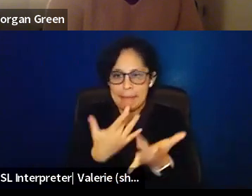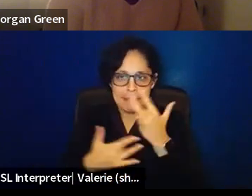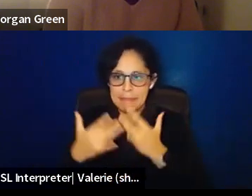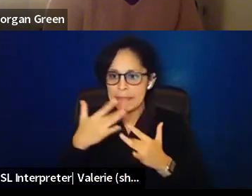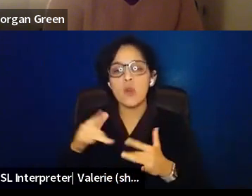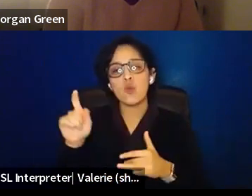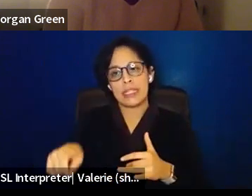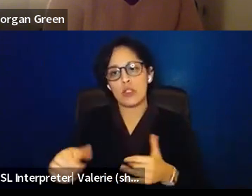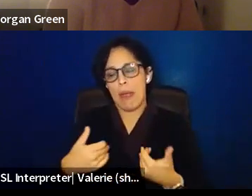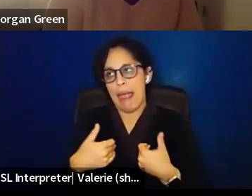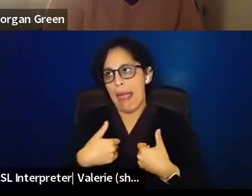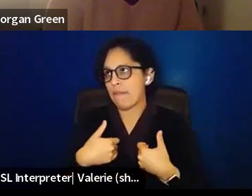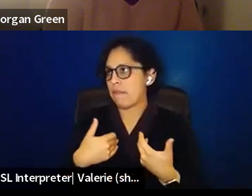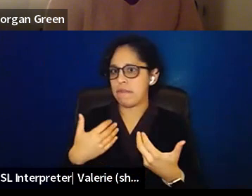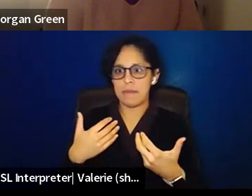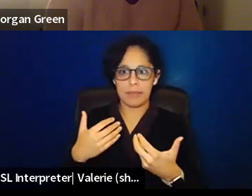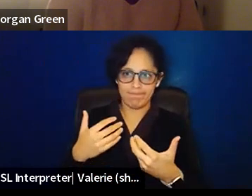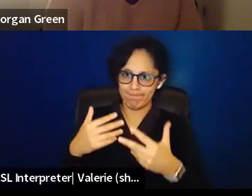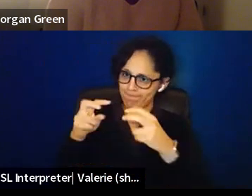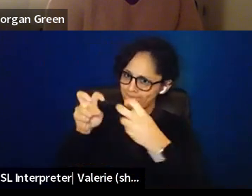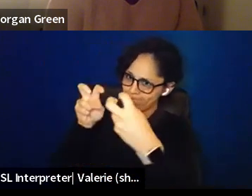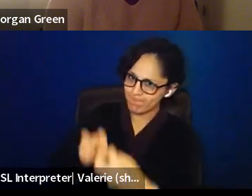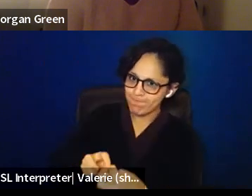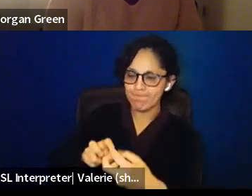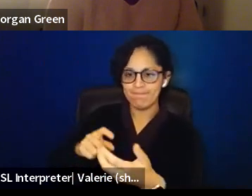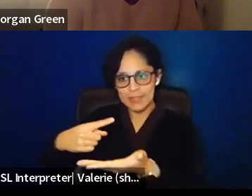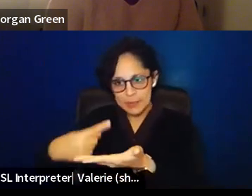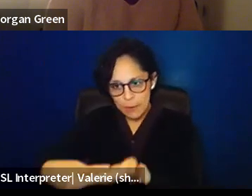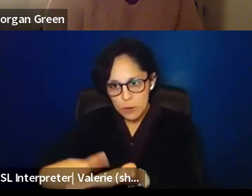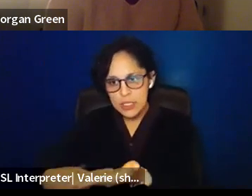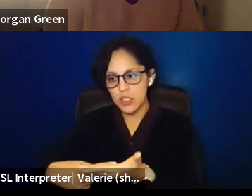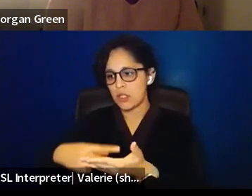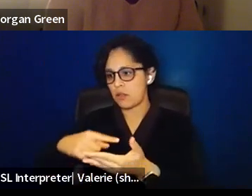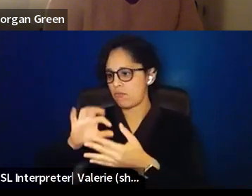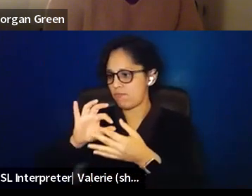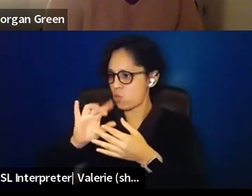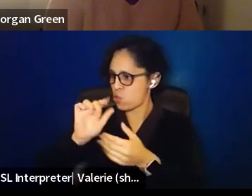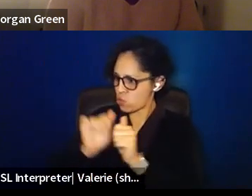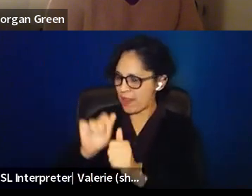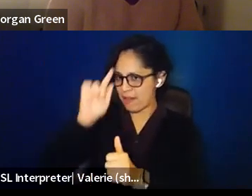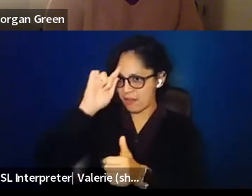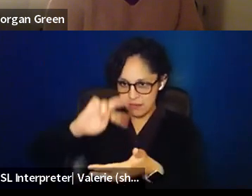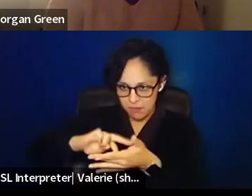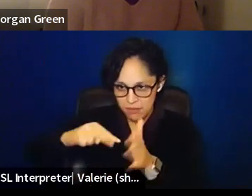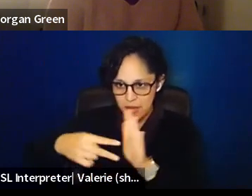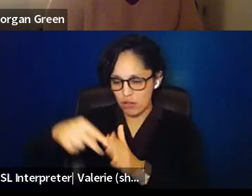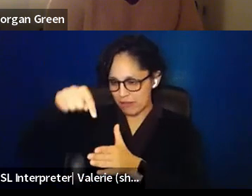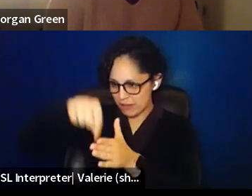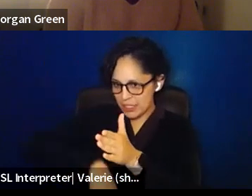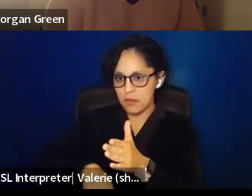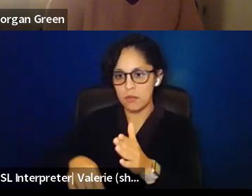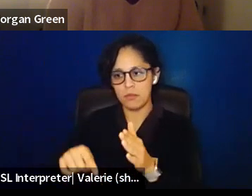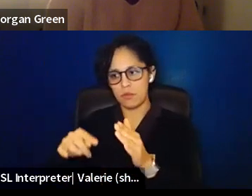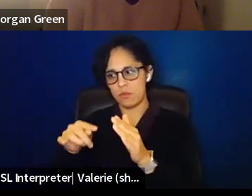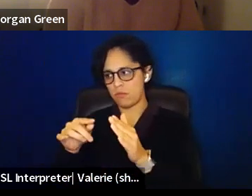in a really thoughtful and sort of, again, collaborative way so that it is surfaced, it's transparent,